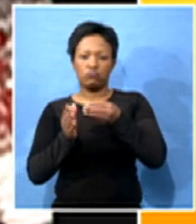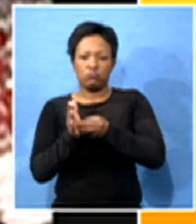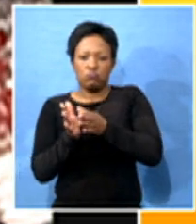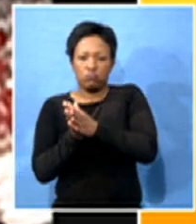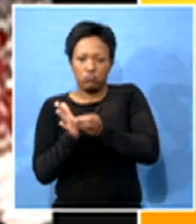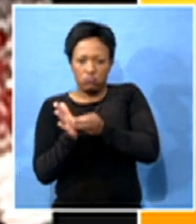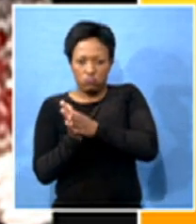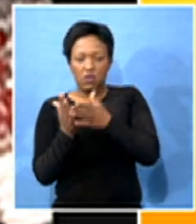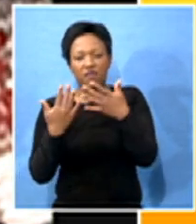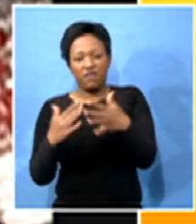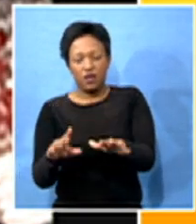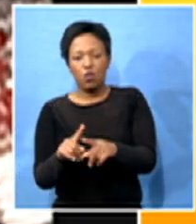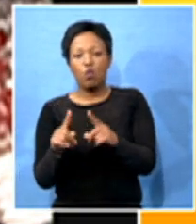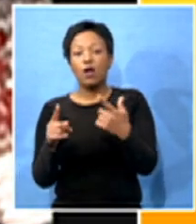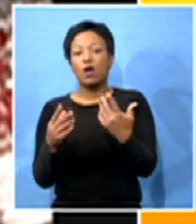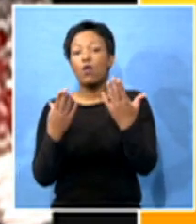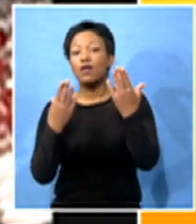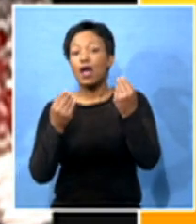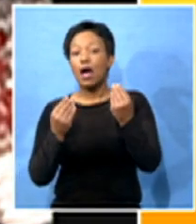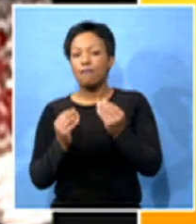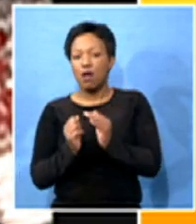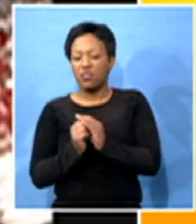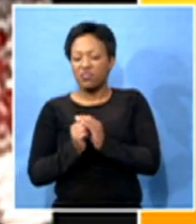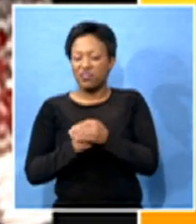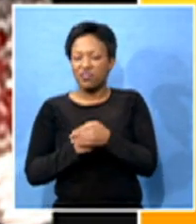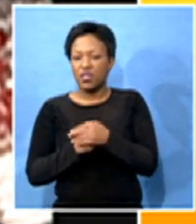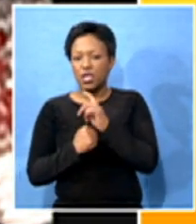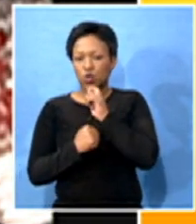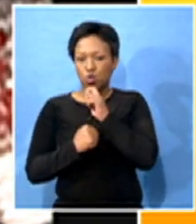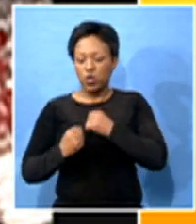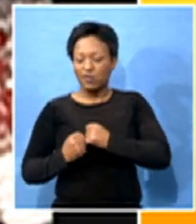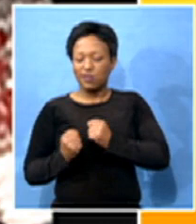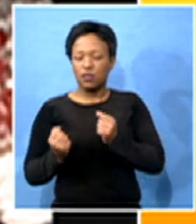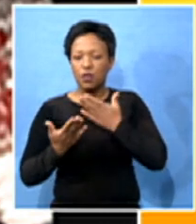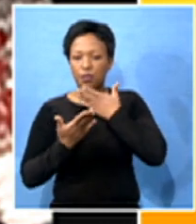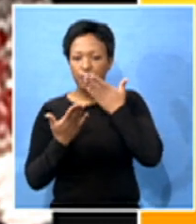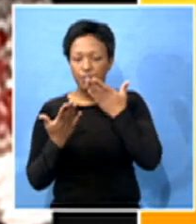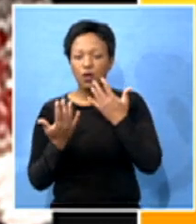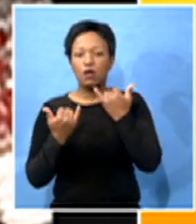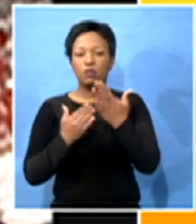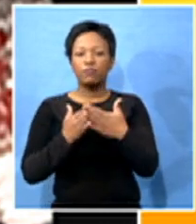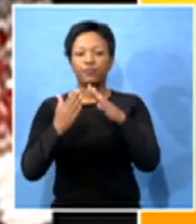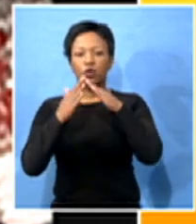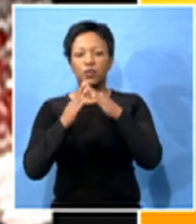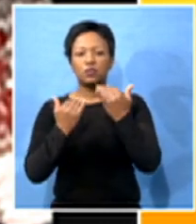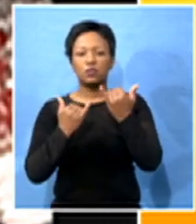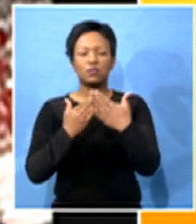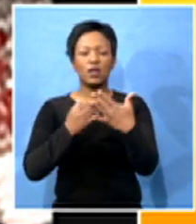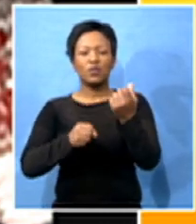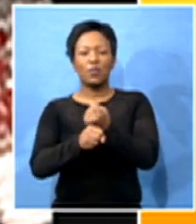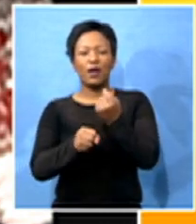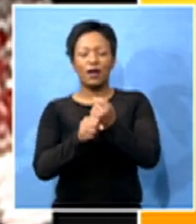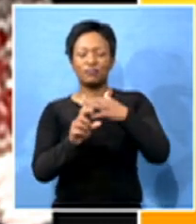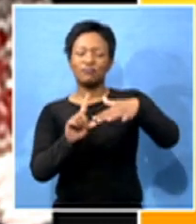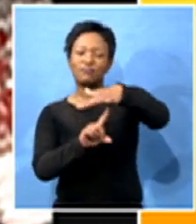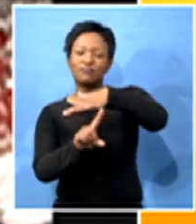the fact that figures are being hidden, that the truth is not coming out, that these communities are living in the worst circumstances with no